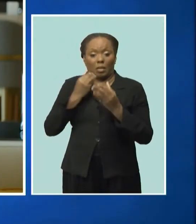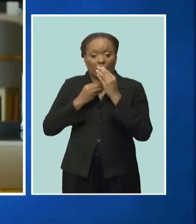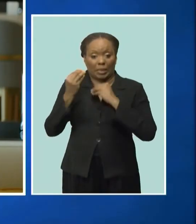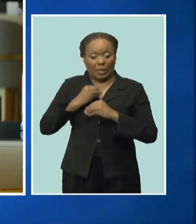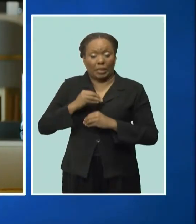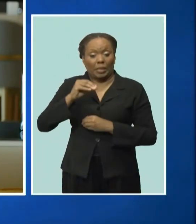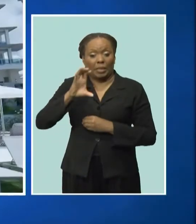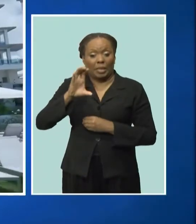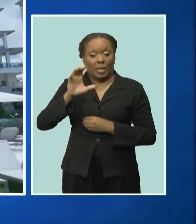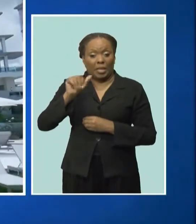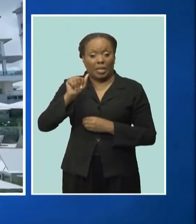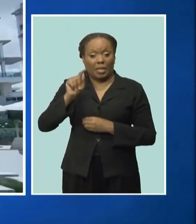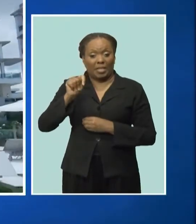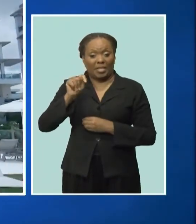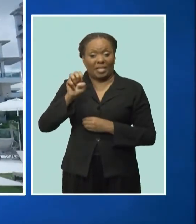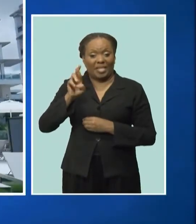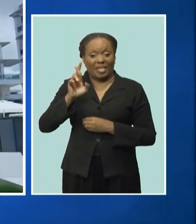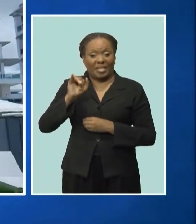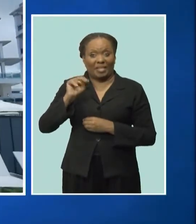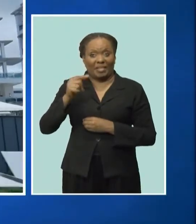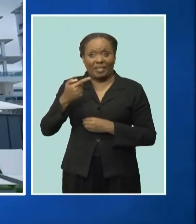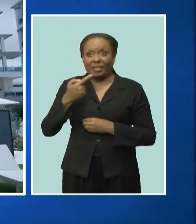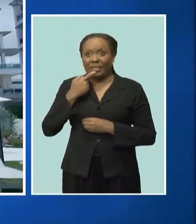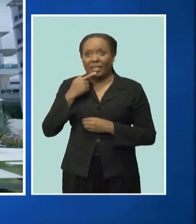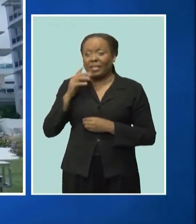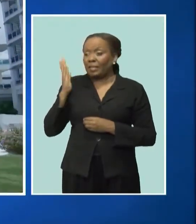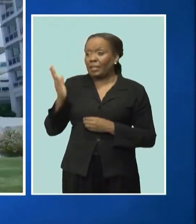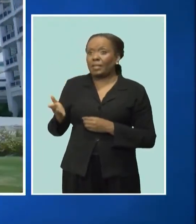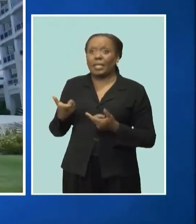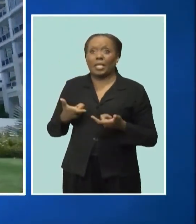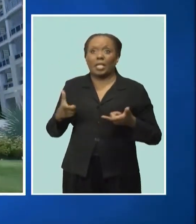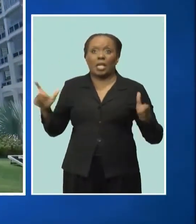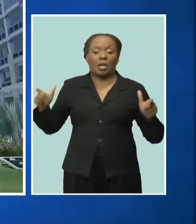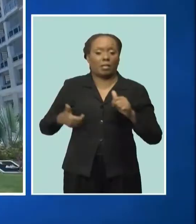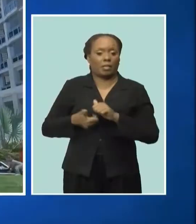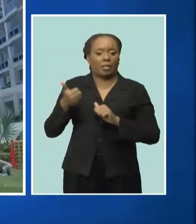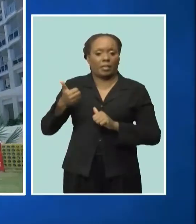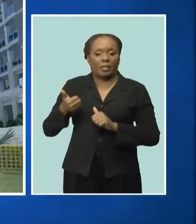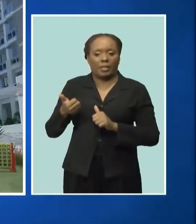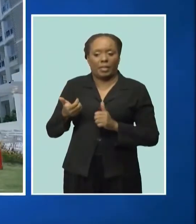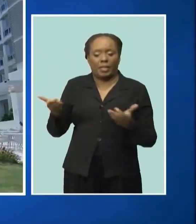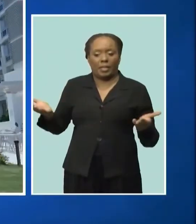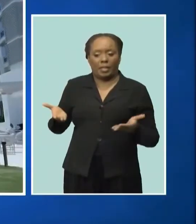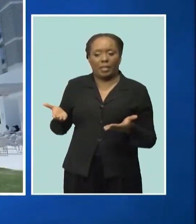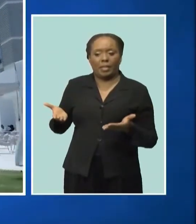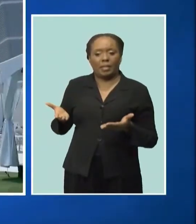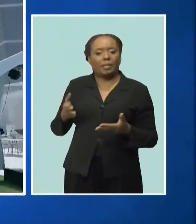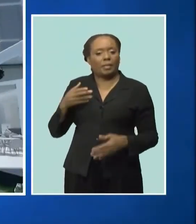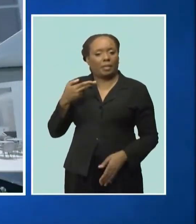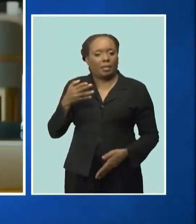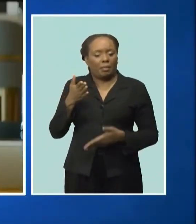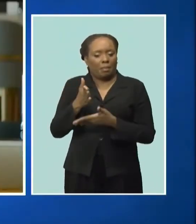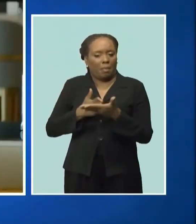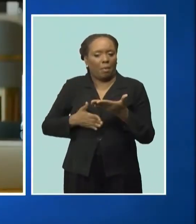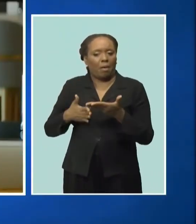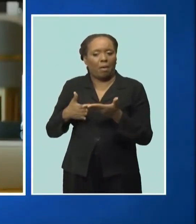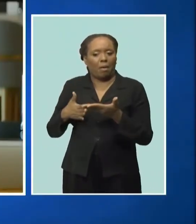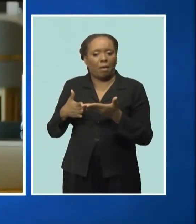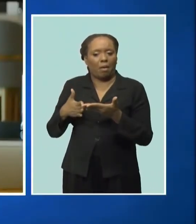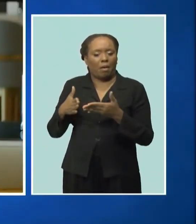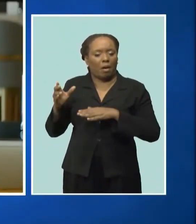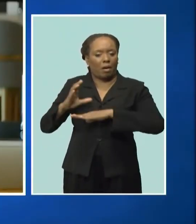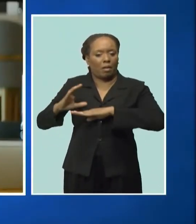Gilbert, says the resort is the largest in this hemisphere and demand is high from all markets. We have had so